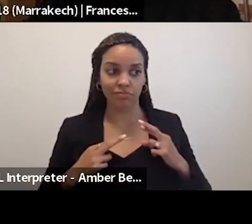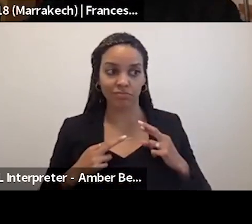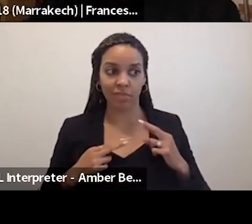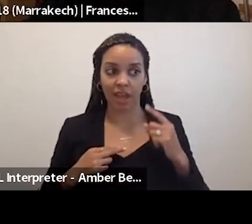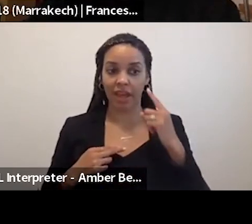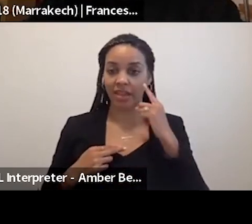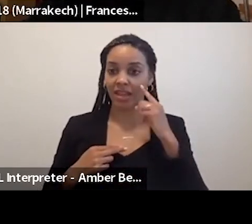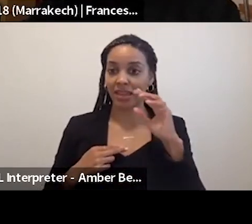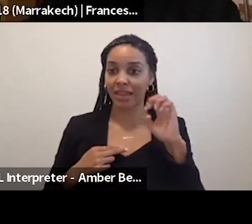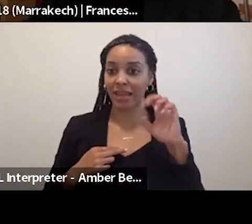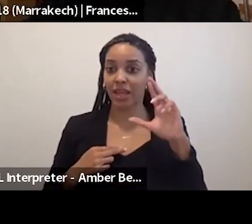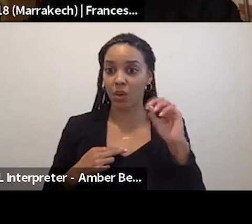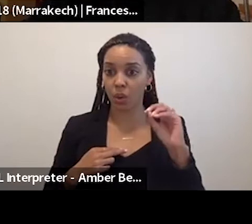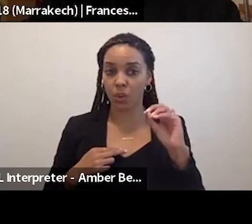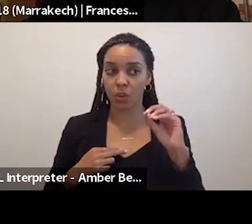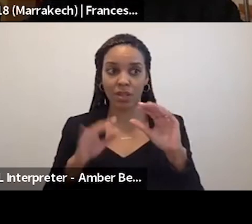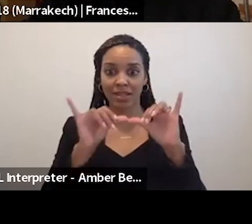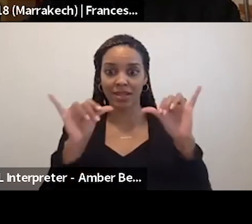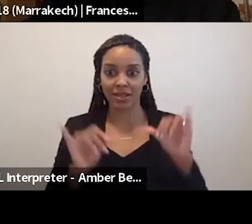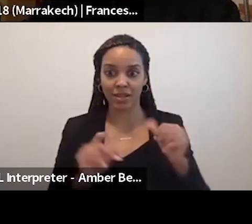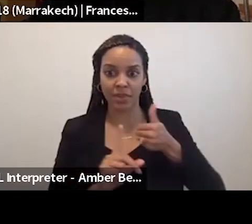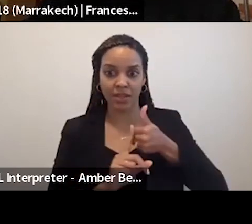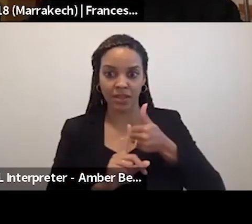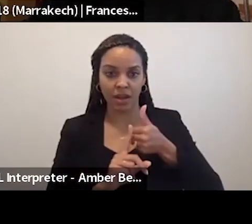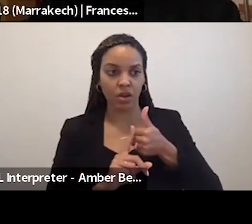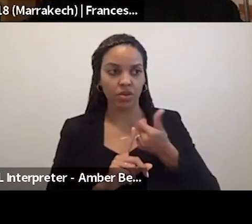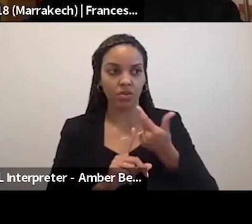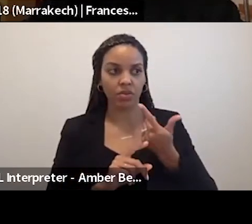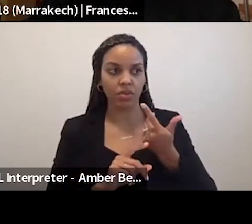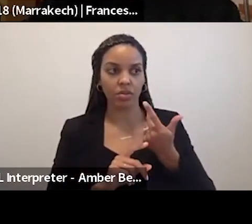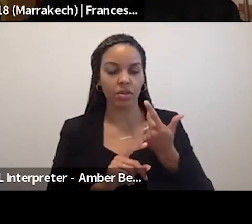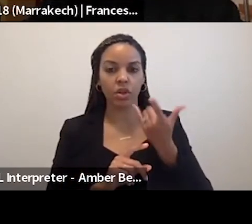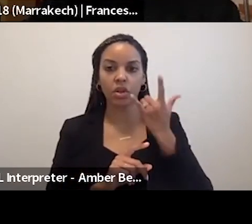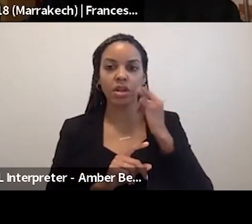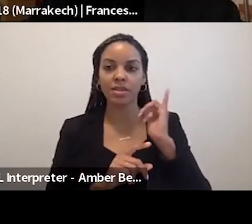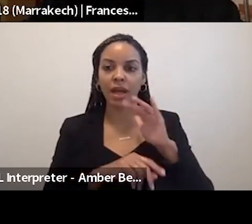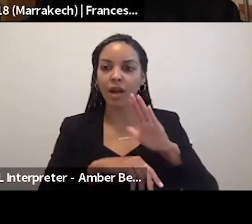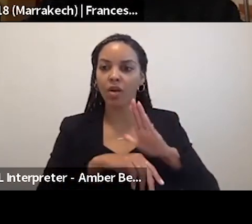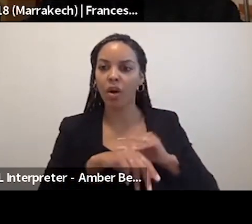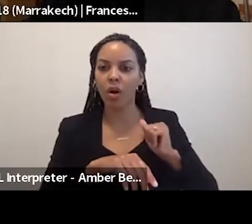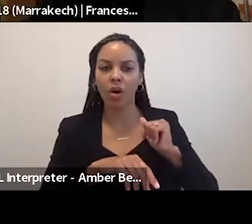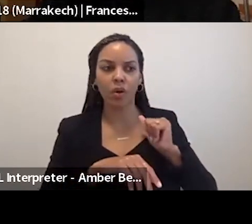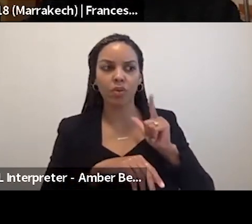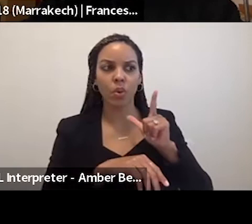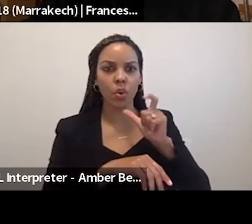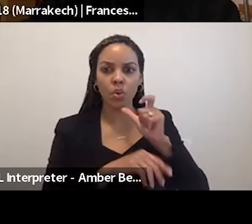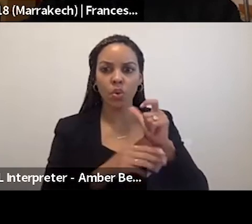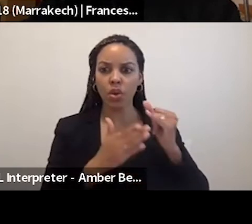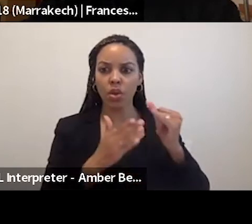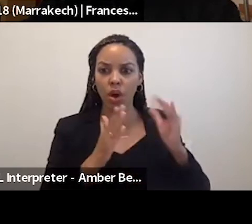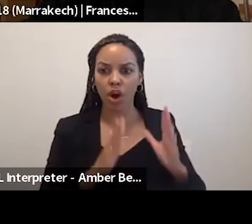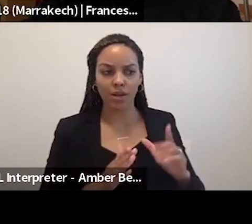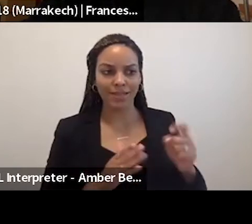project calls to it the artists that need to be in relationship with the place and